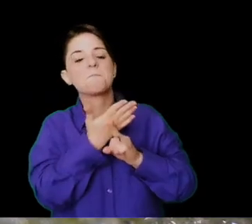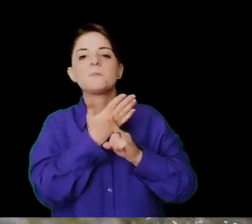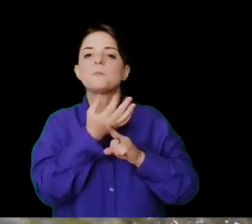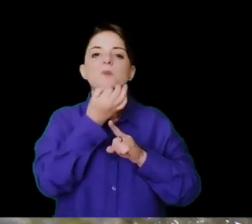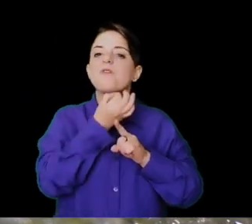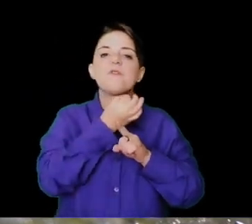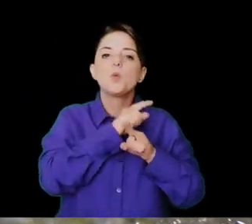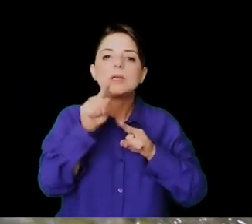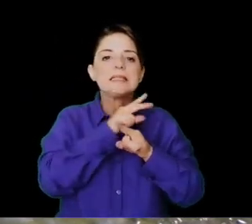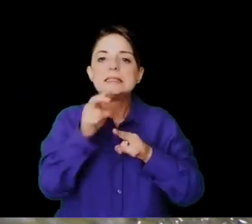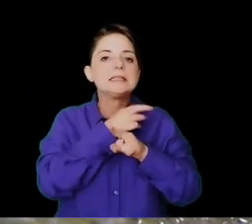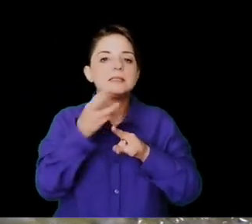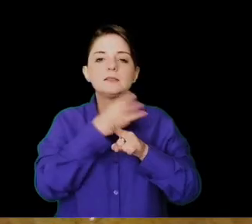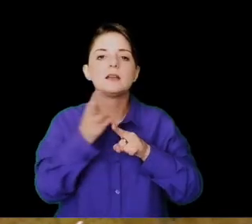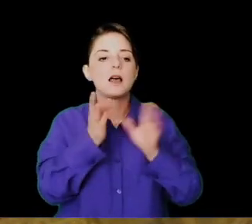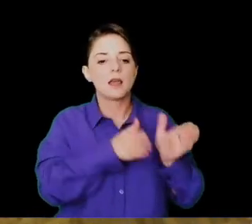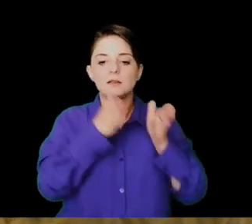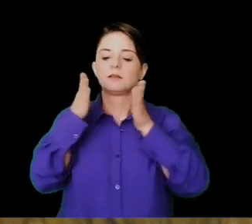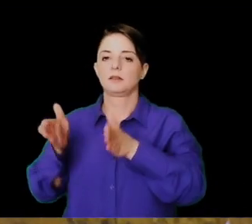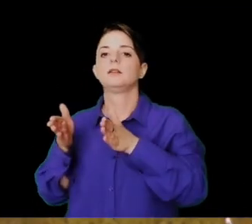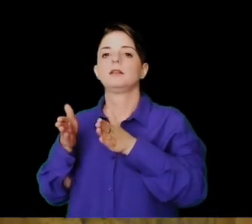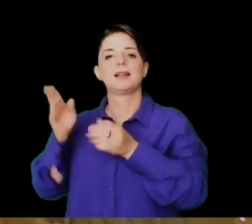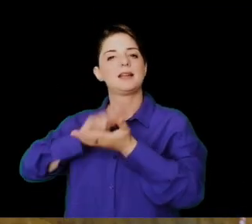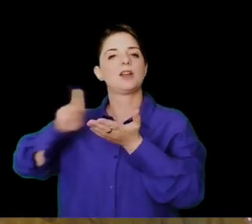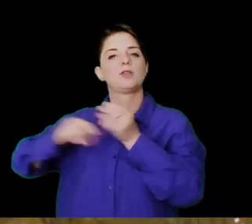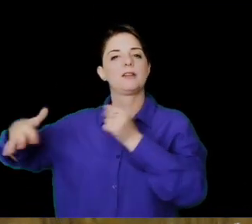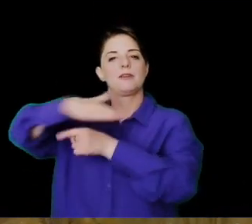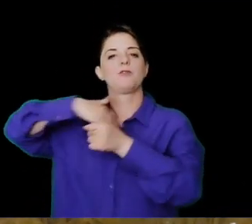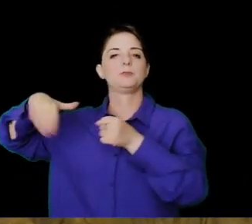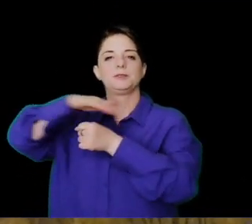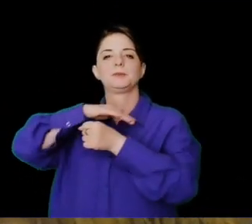in for a few weeks, and then we transfer